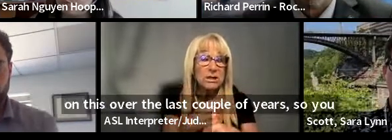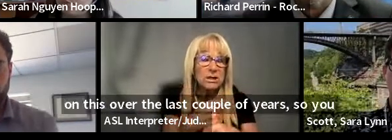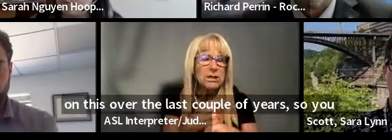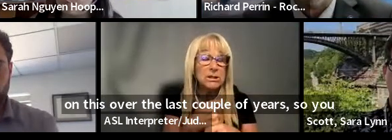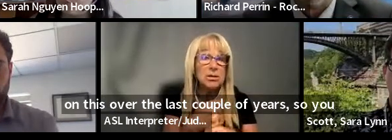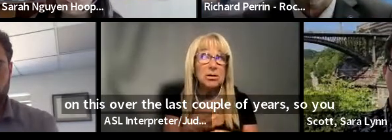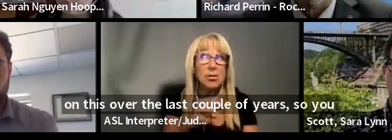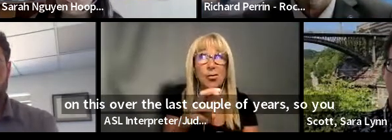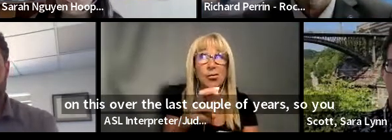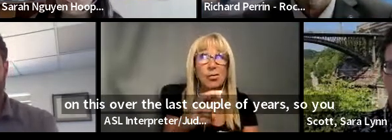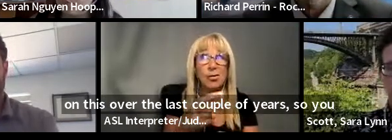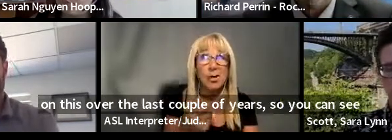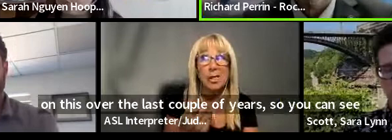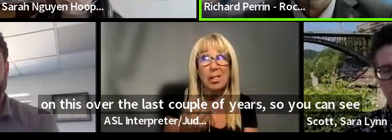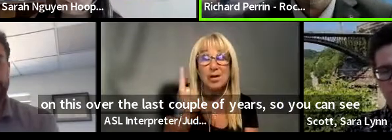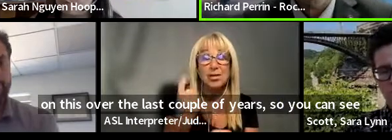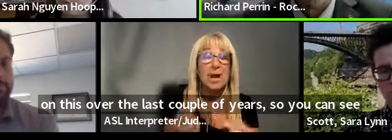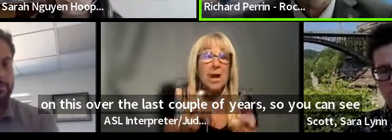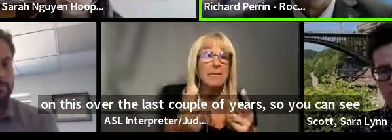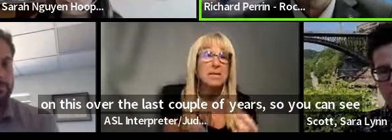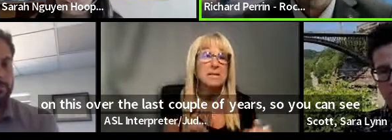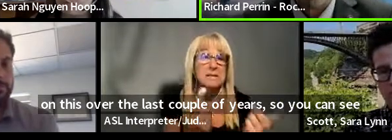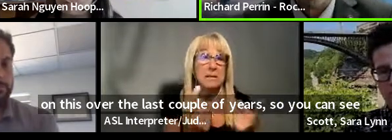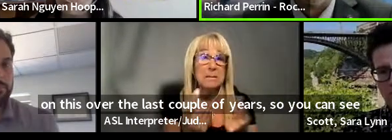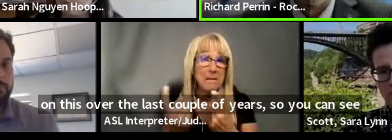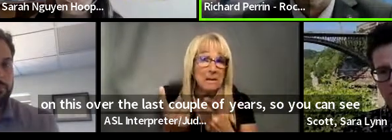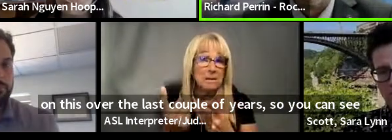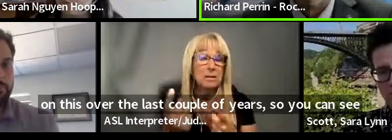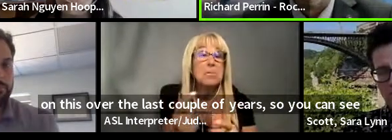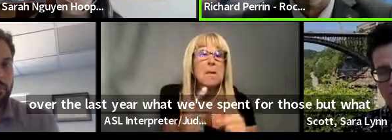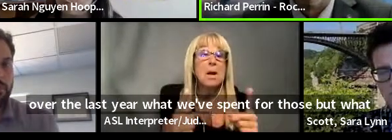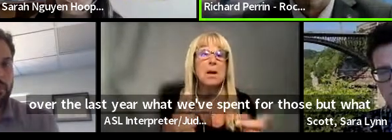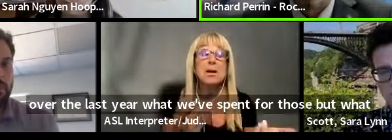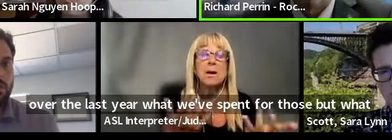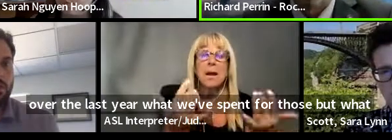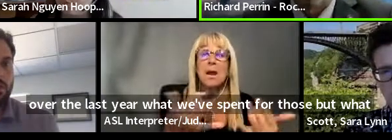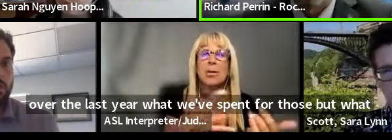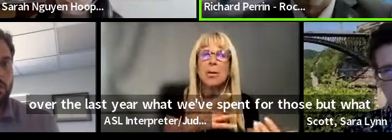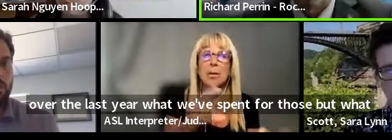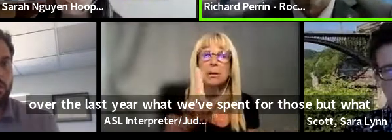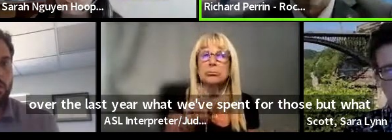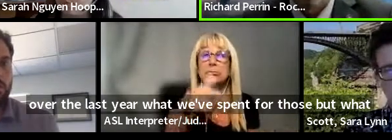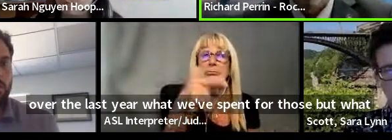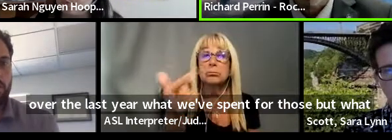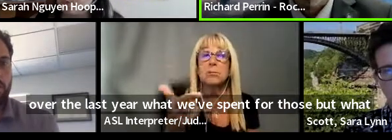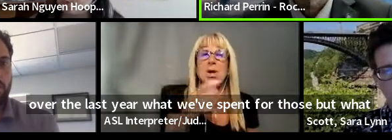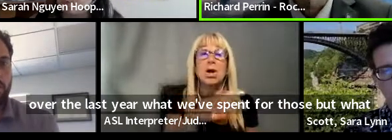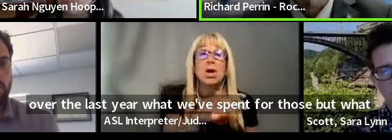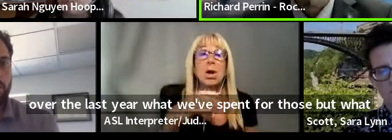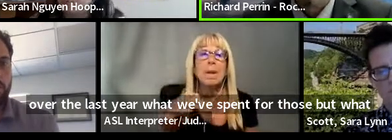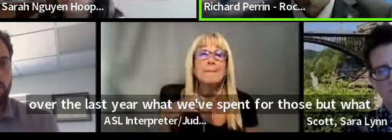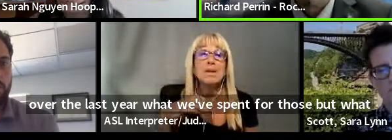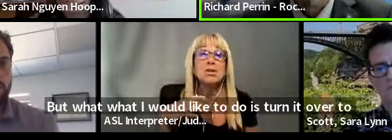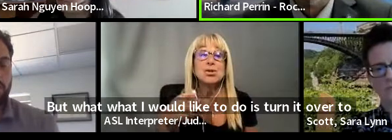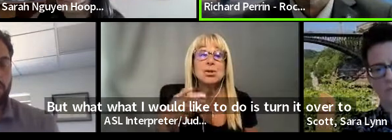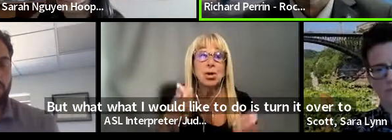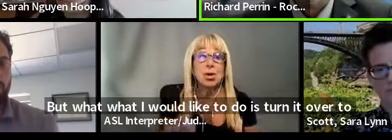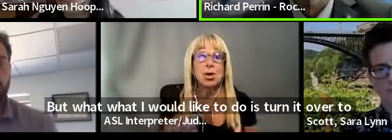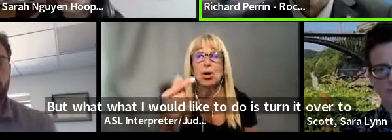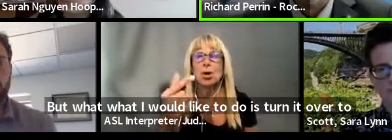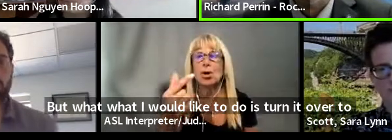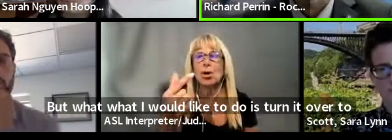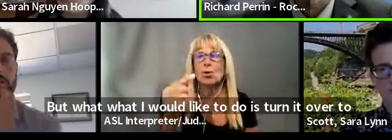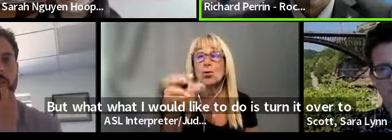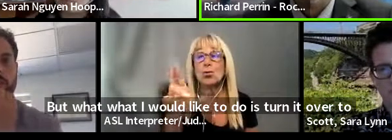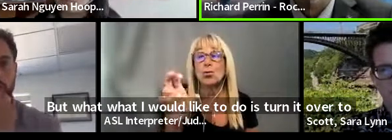the last year, what we've spent for those. But what I would like to do is turn it over to Commissioner Green. And I do want to say too, in